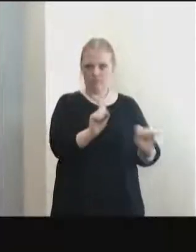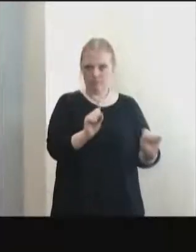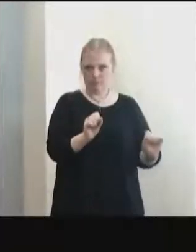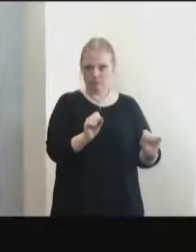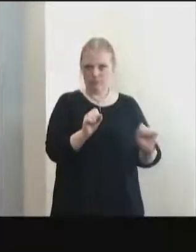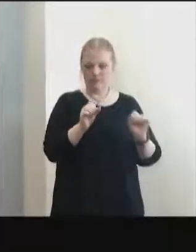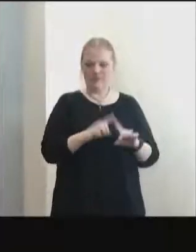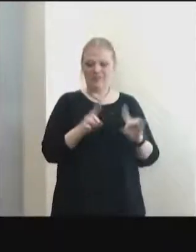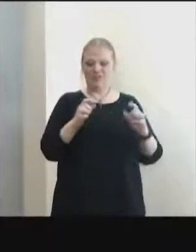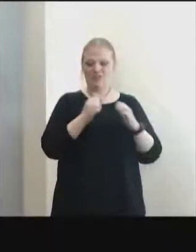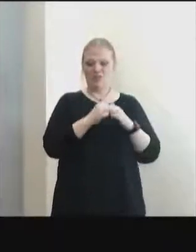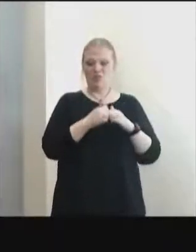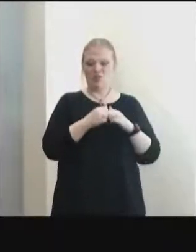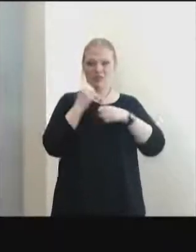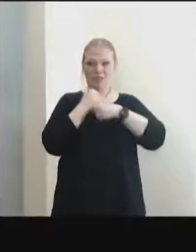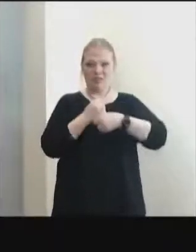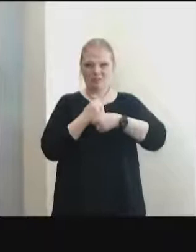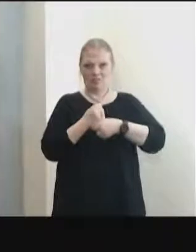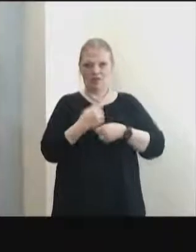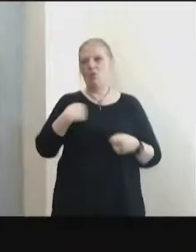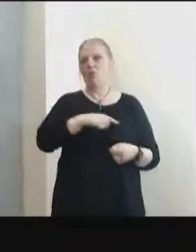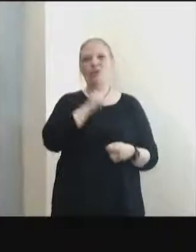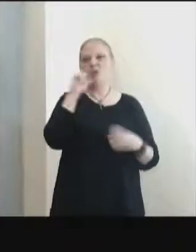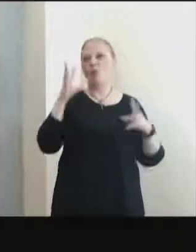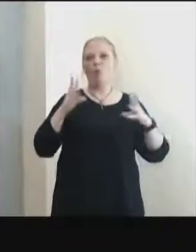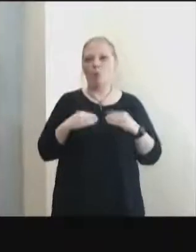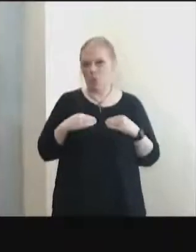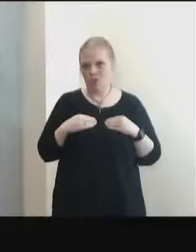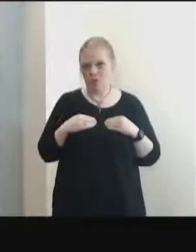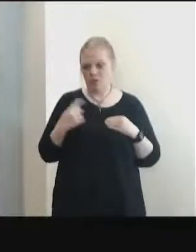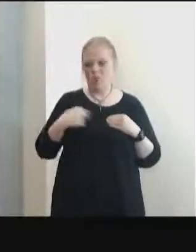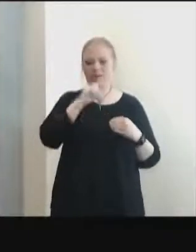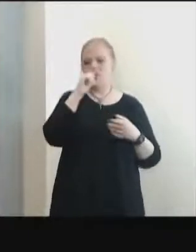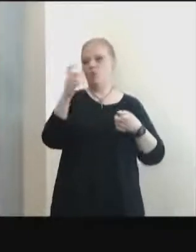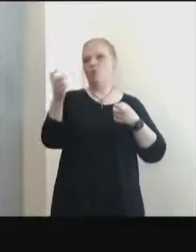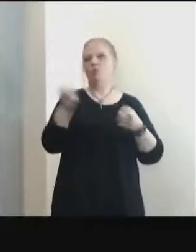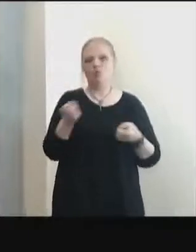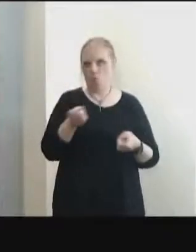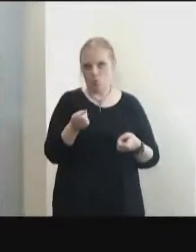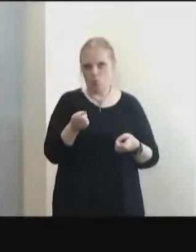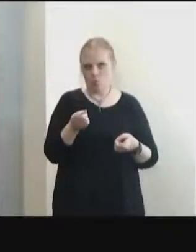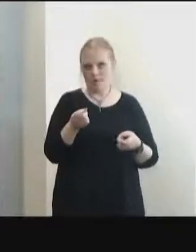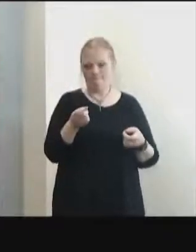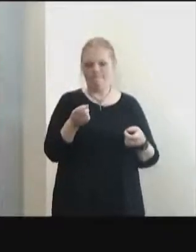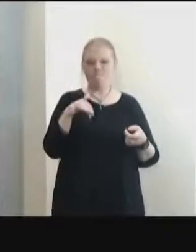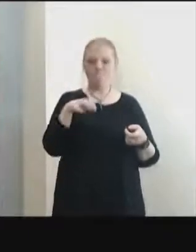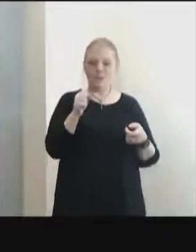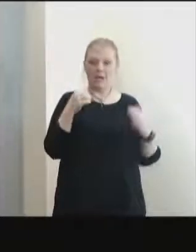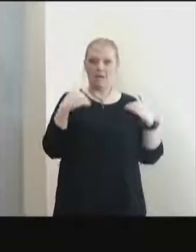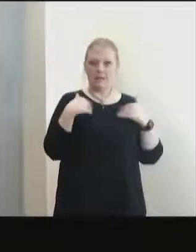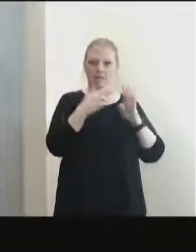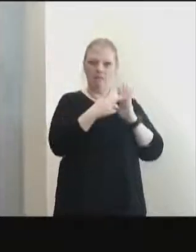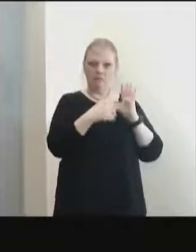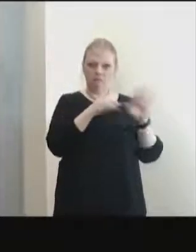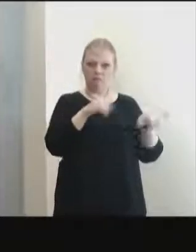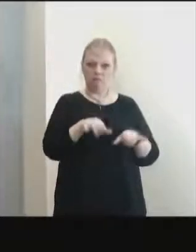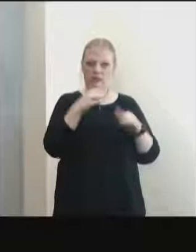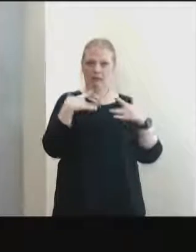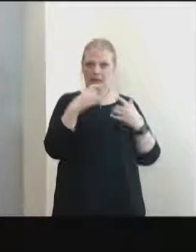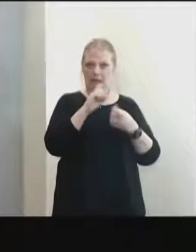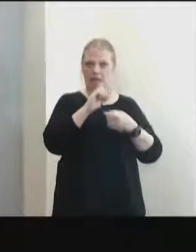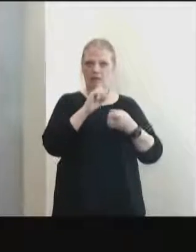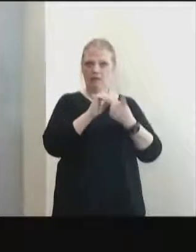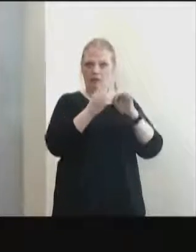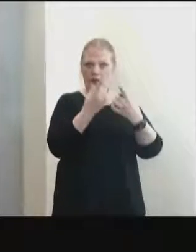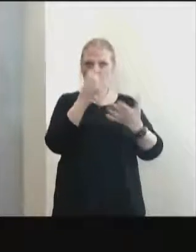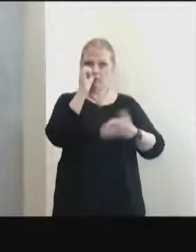with Salem Field is we do not own it. We do not control it. Yes, there are standards that can be set by our health department, but we